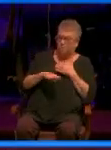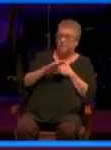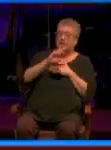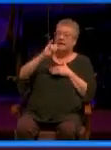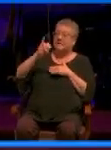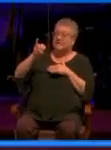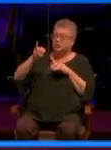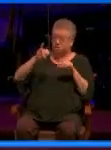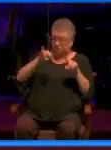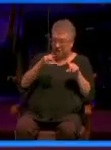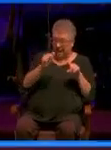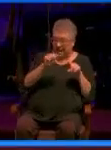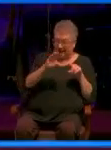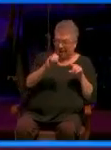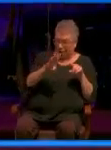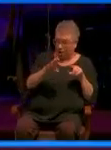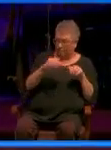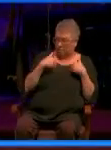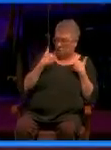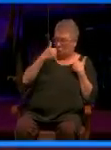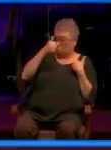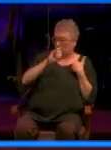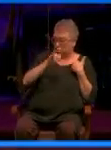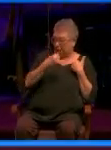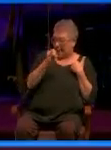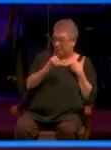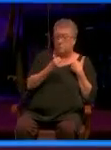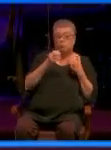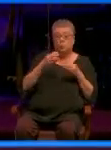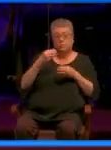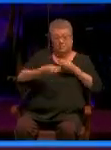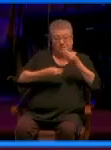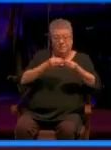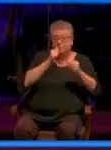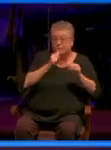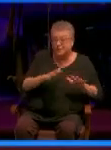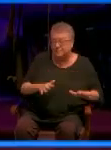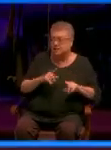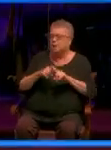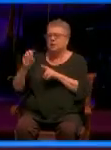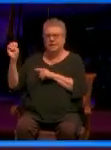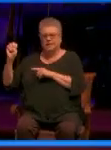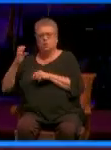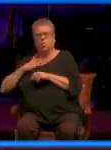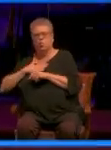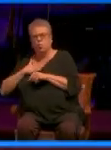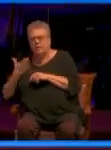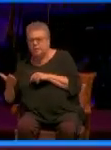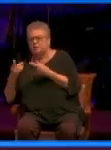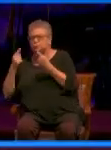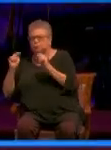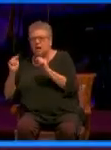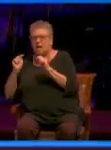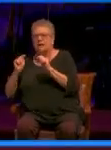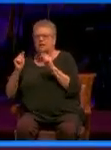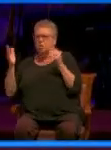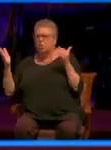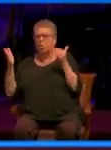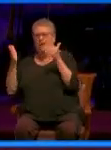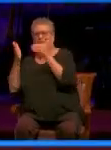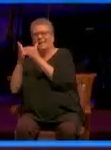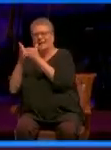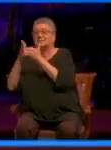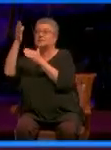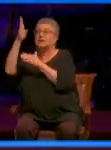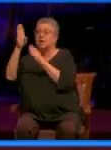not Esau, would be the one to carry the blessing. And yet Esau is willfully trying to go against the word of God